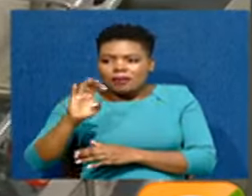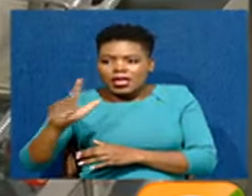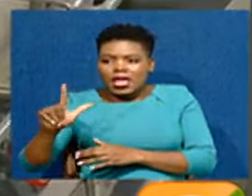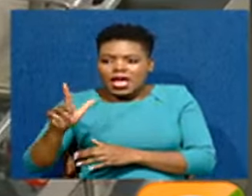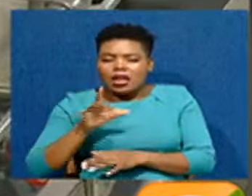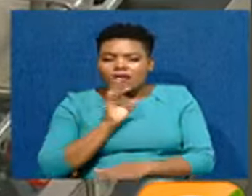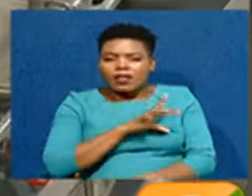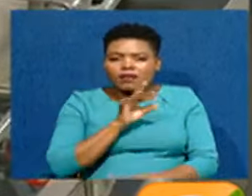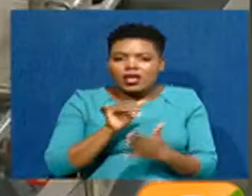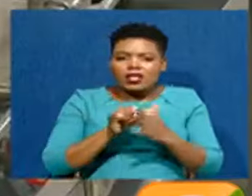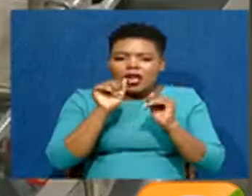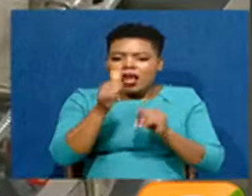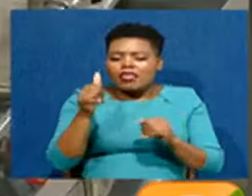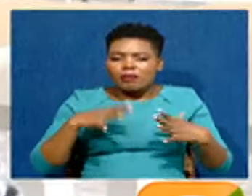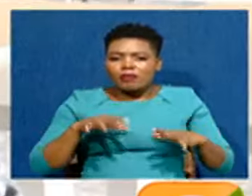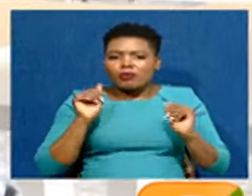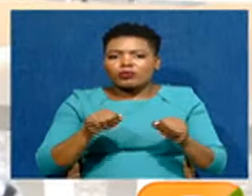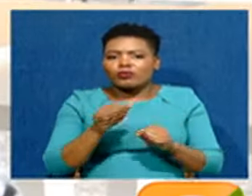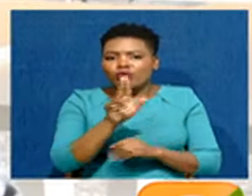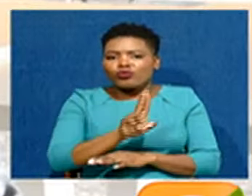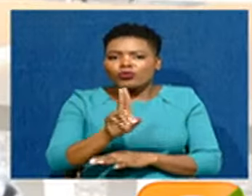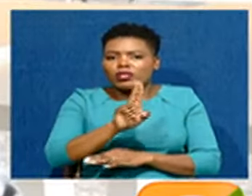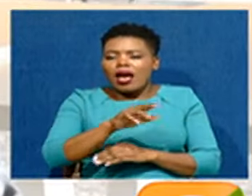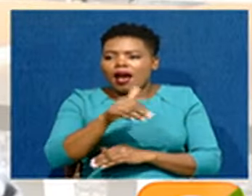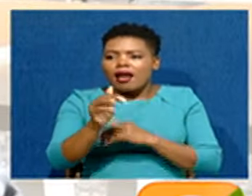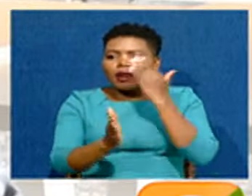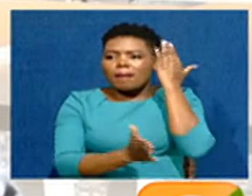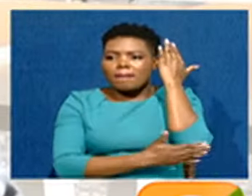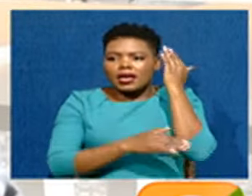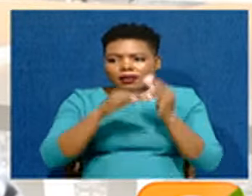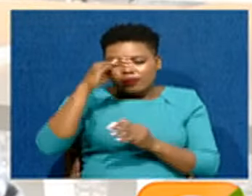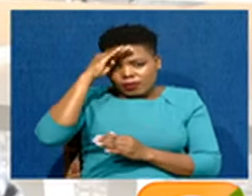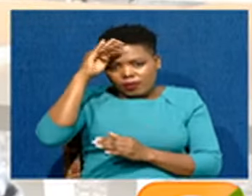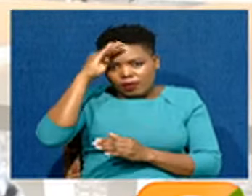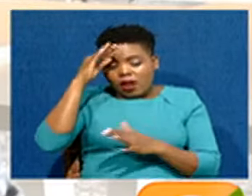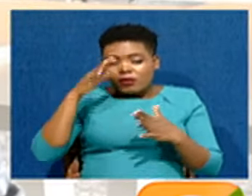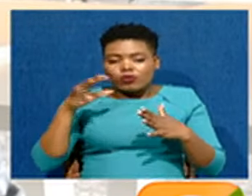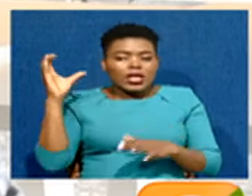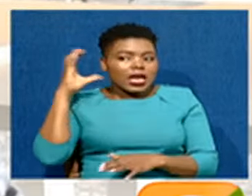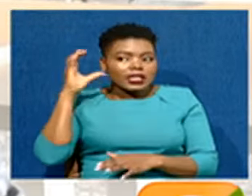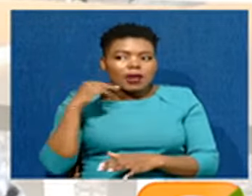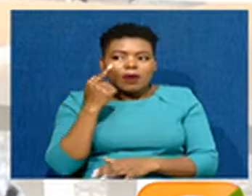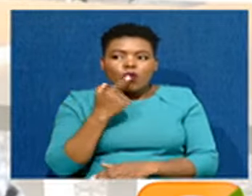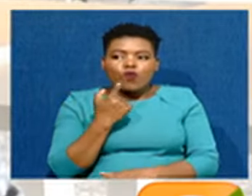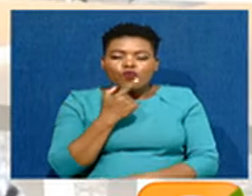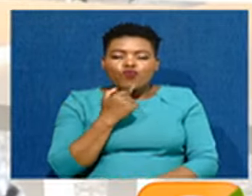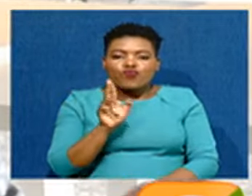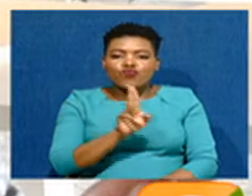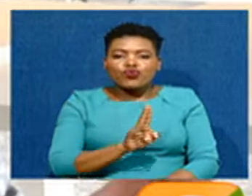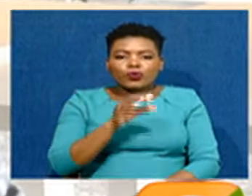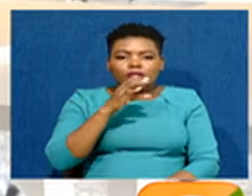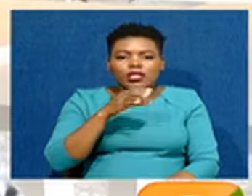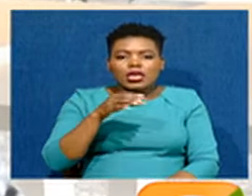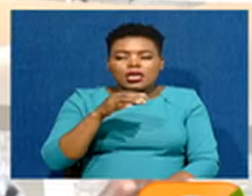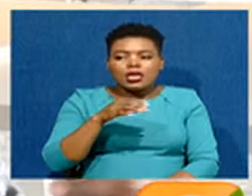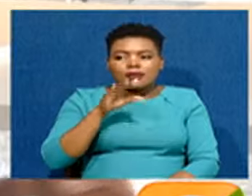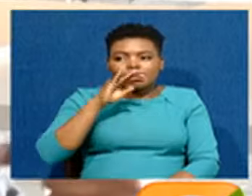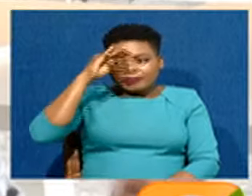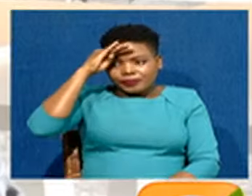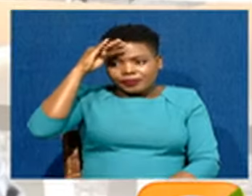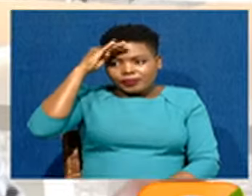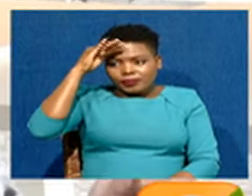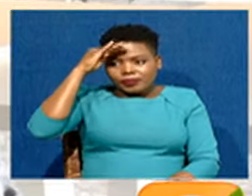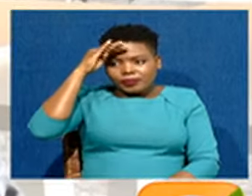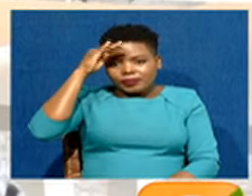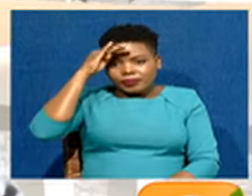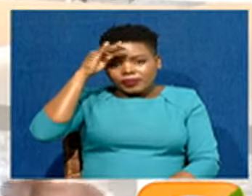consumption of illicit alcohol. The consumer who consumes this product is the low-income earner, and they are the ones who are trying to look for